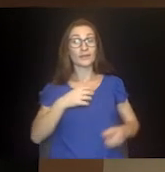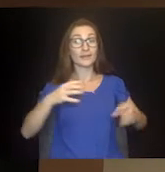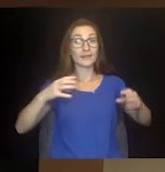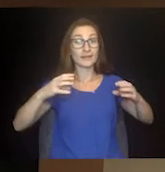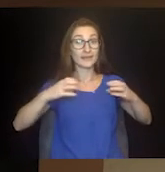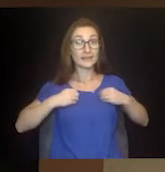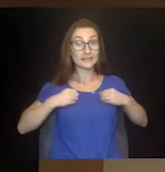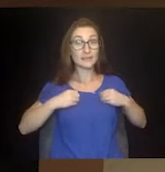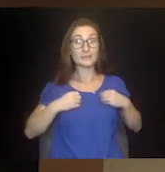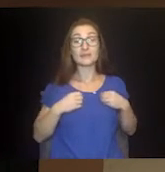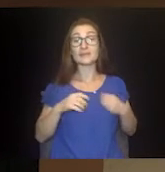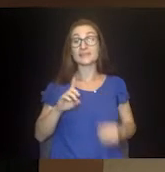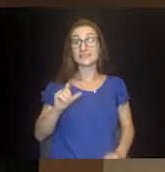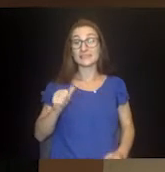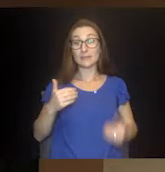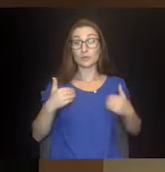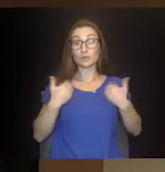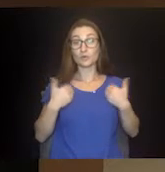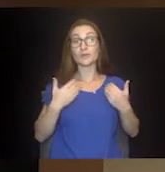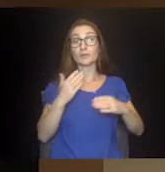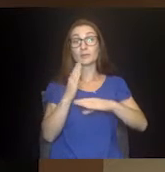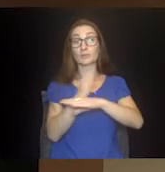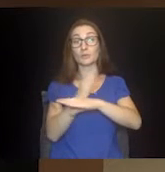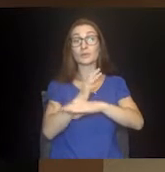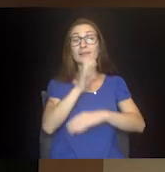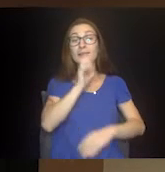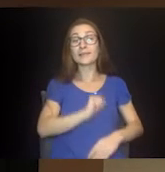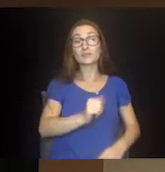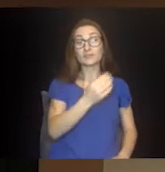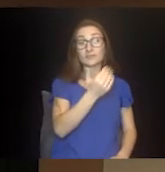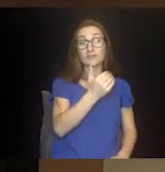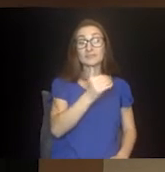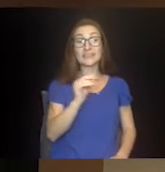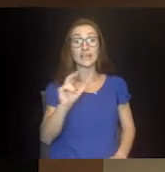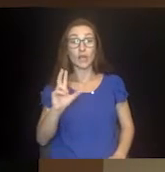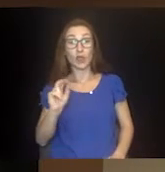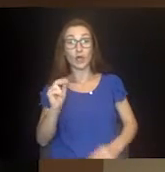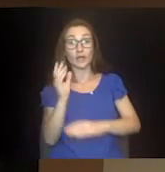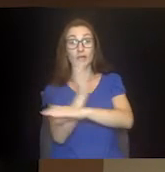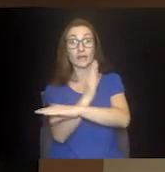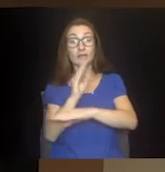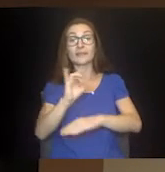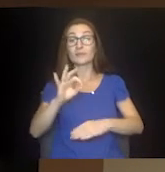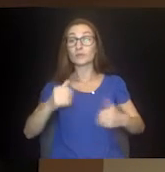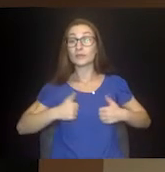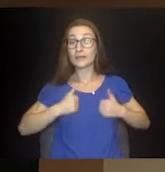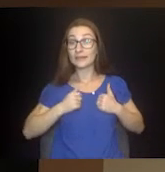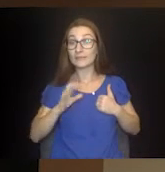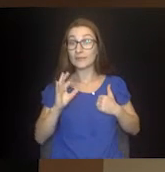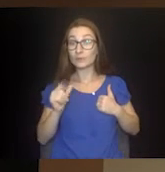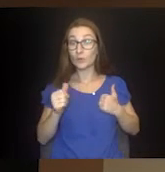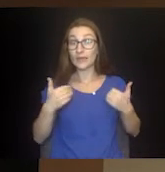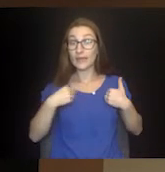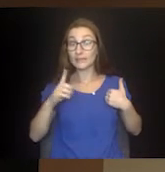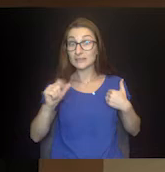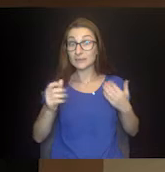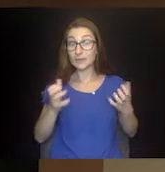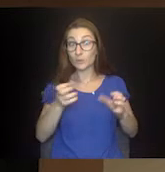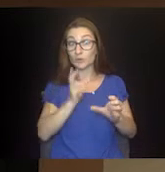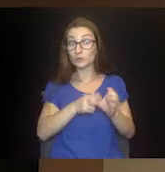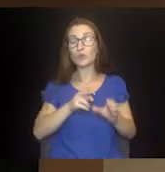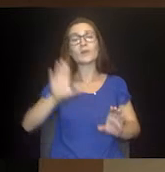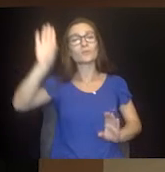We accept between disabled youth and emerging leaders between the ages of 15 and 30. If you're between 15 and 30, live in Florida, and have a